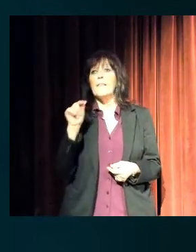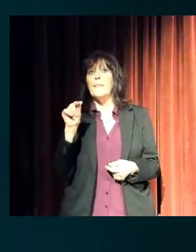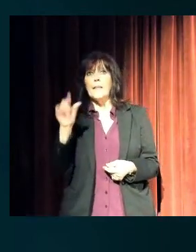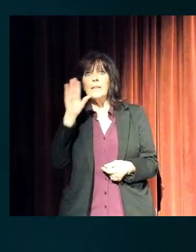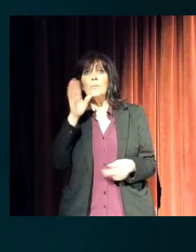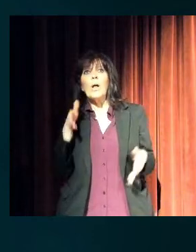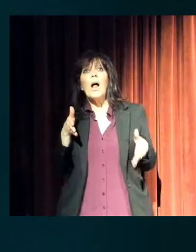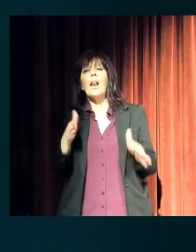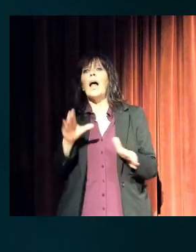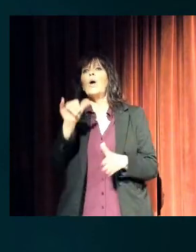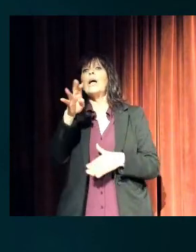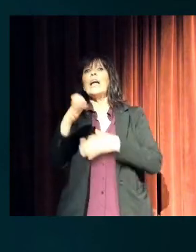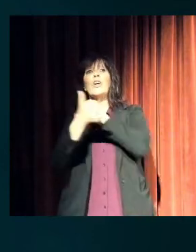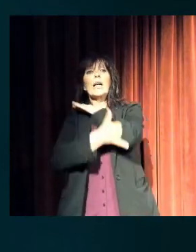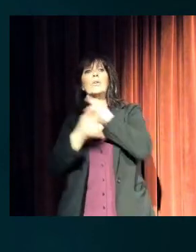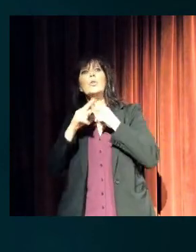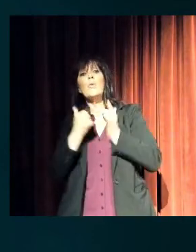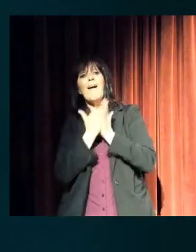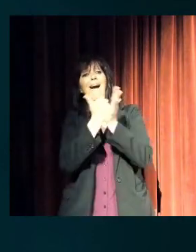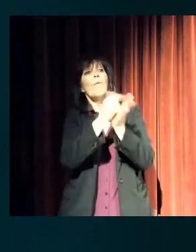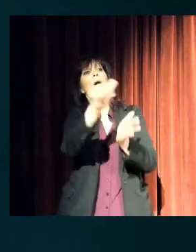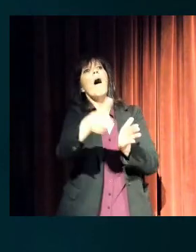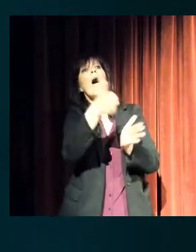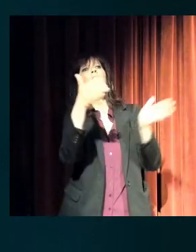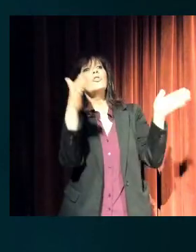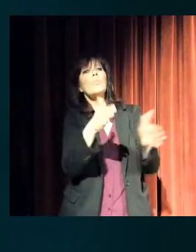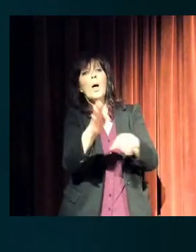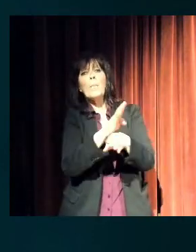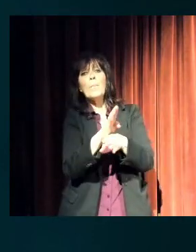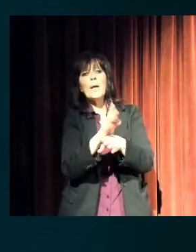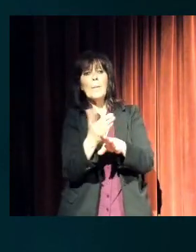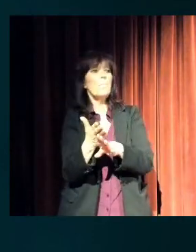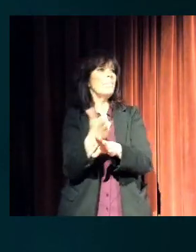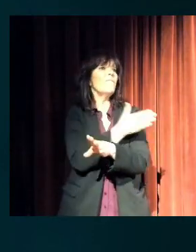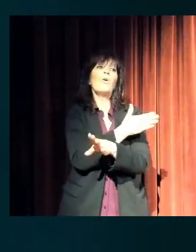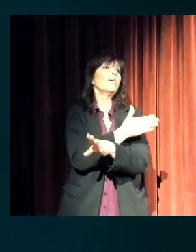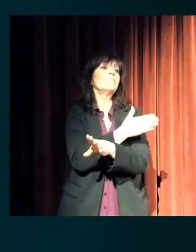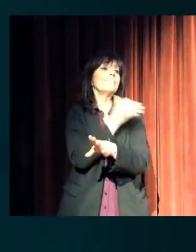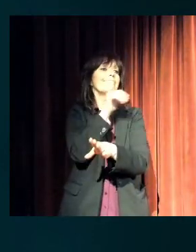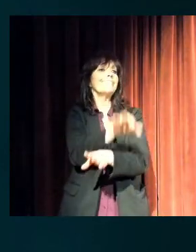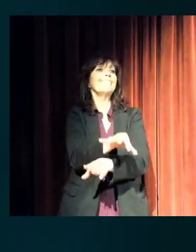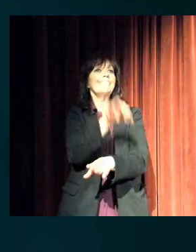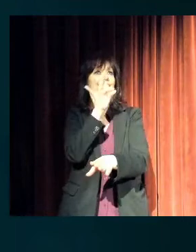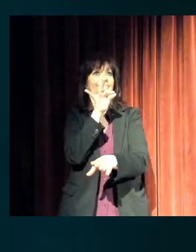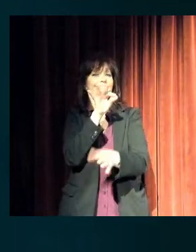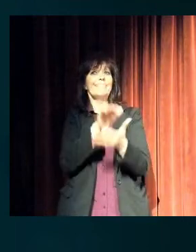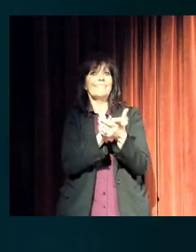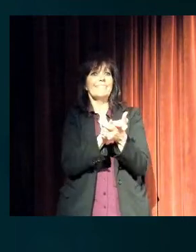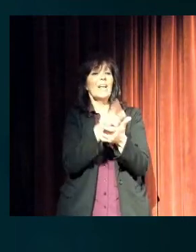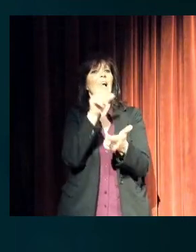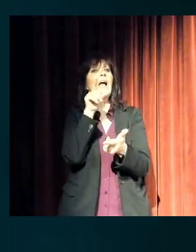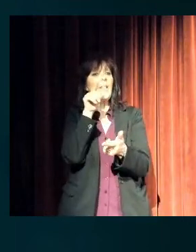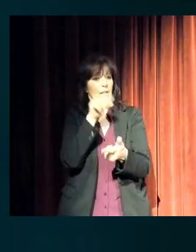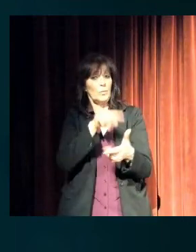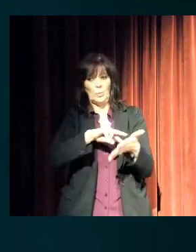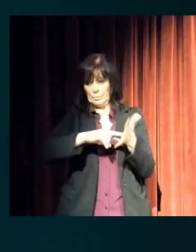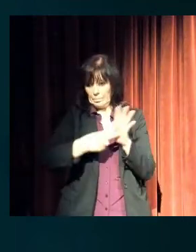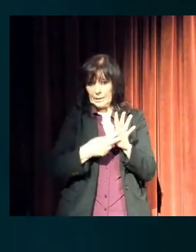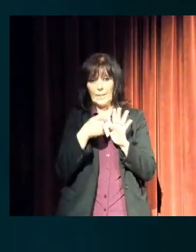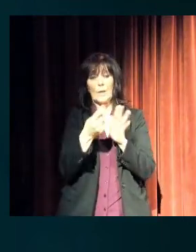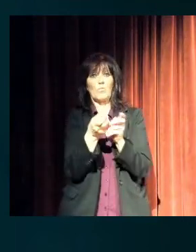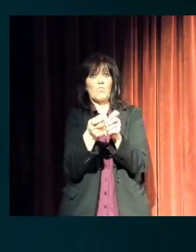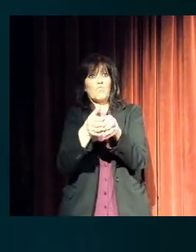This will allow Erie County to assist other small businesses who previously applied grow, thereby